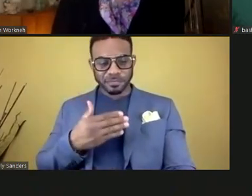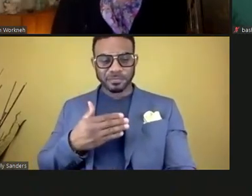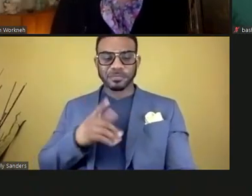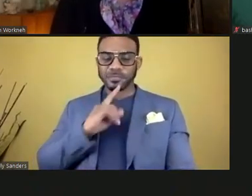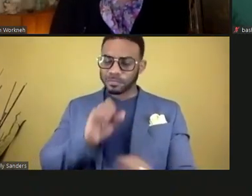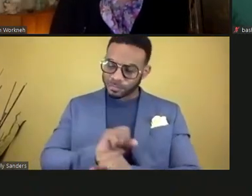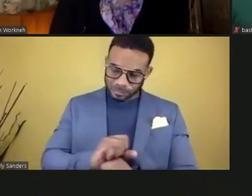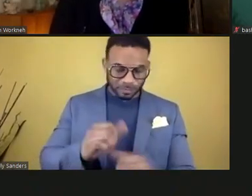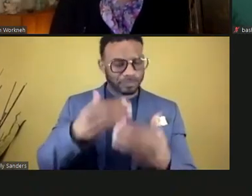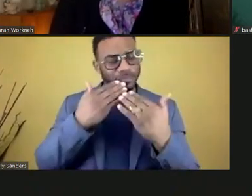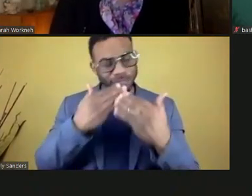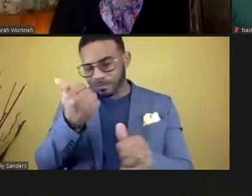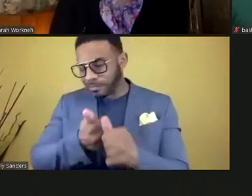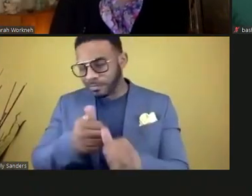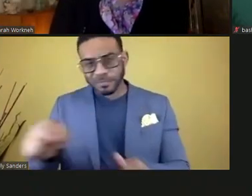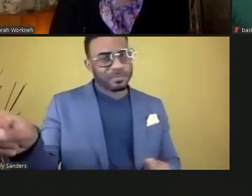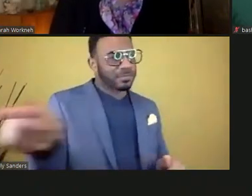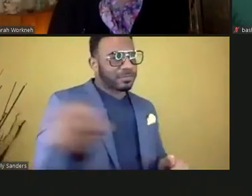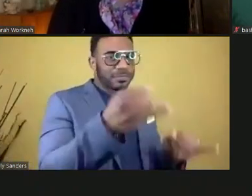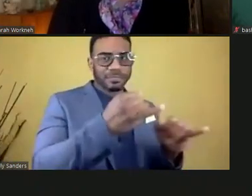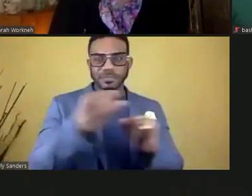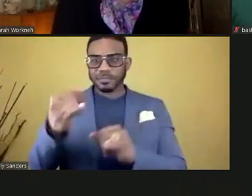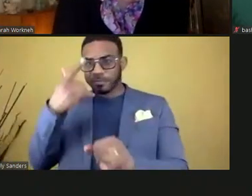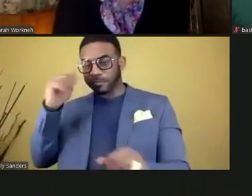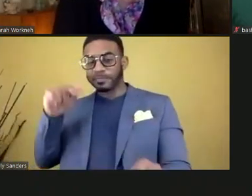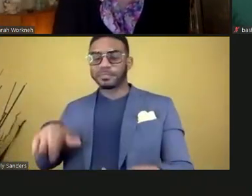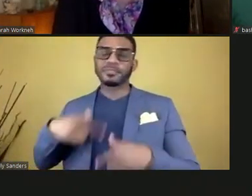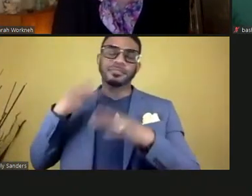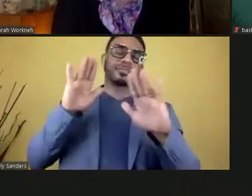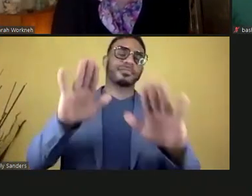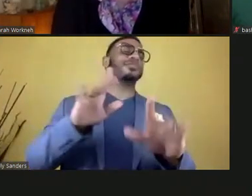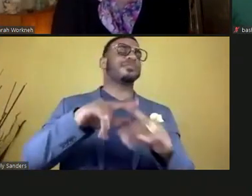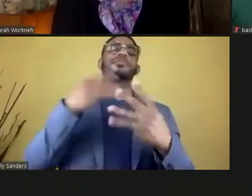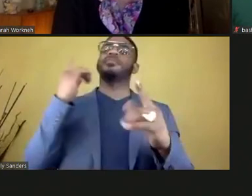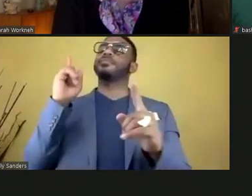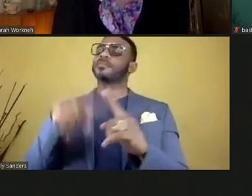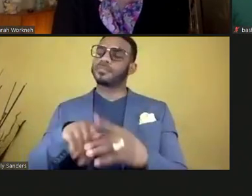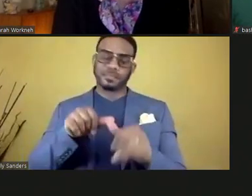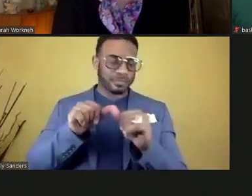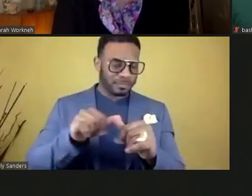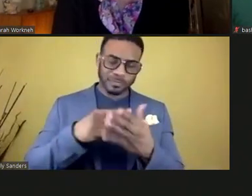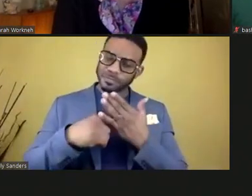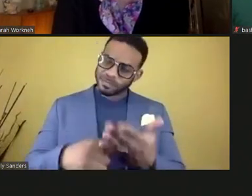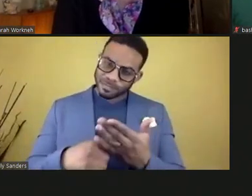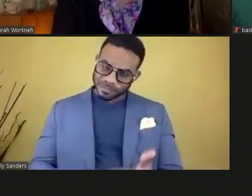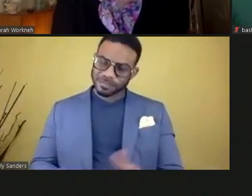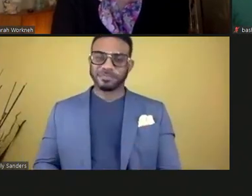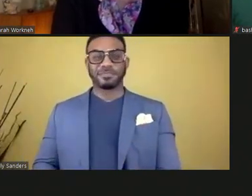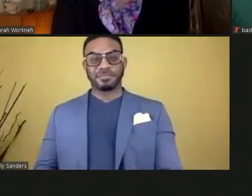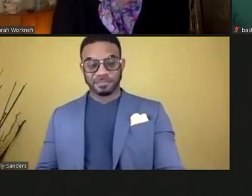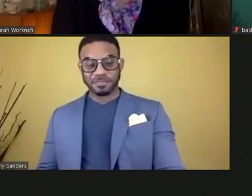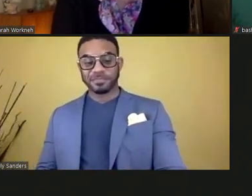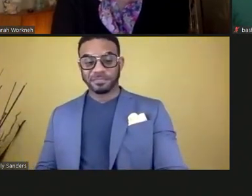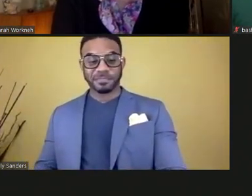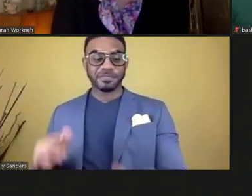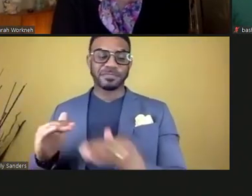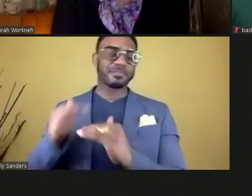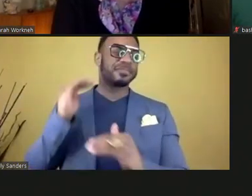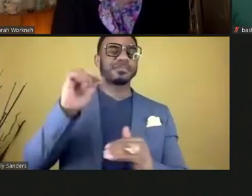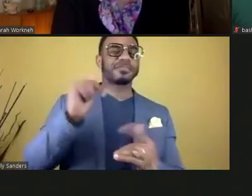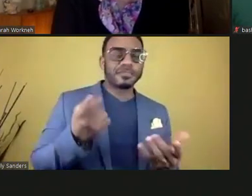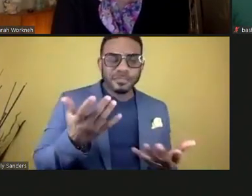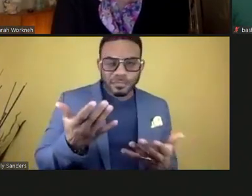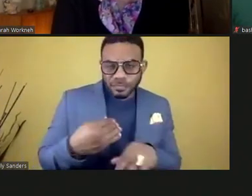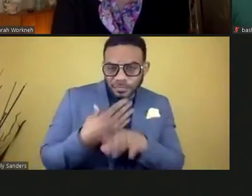truly, like, thanks to each of you individually, because this has been wonderful. And I can't wait to continue the conversations far beyond this little